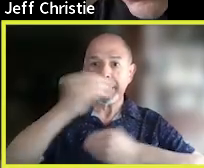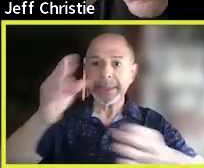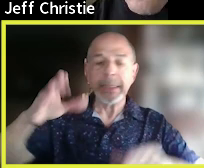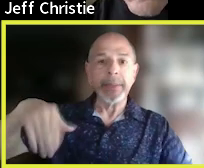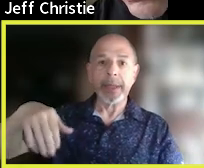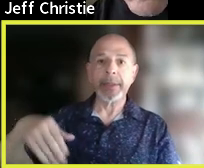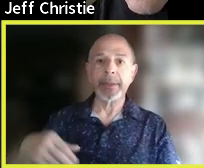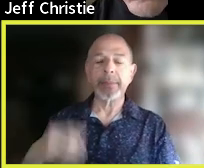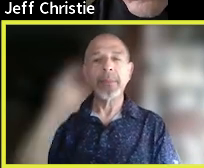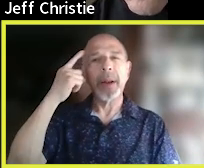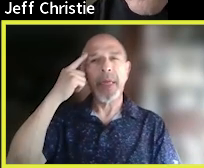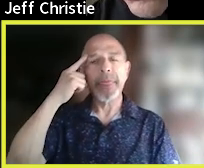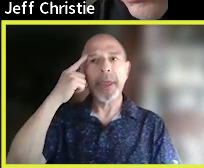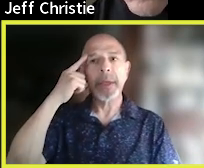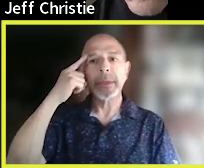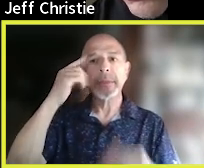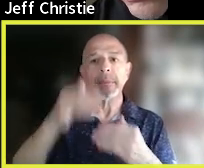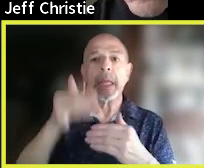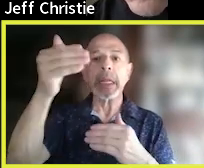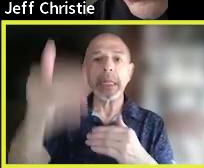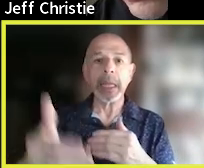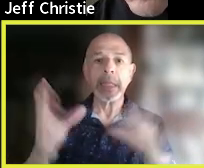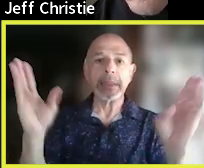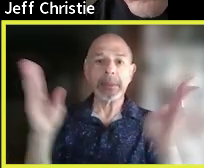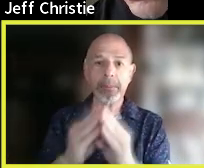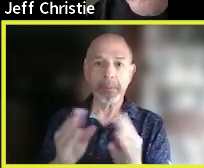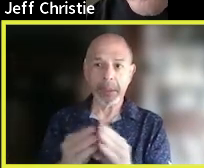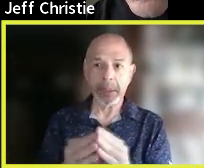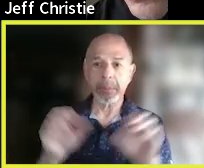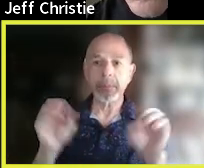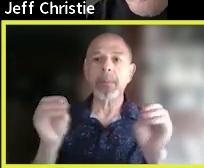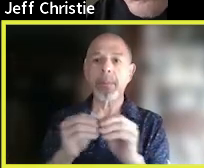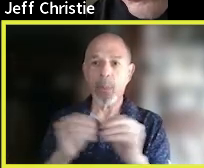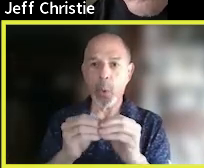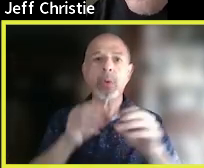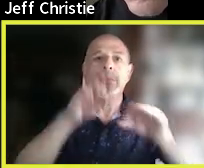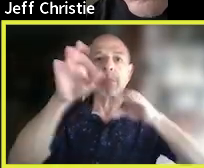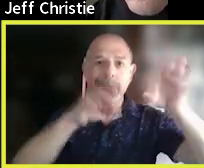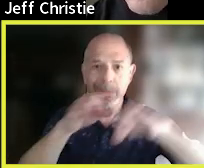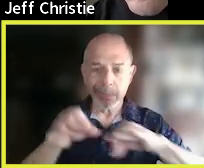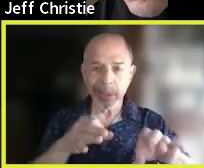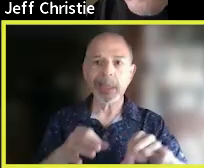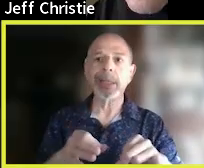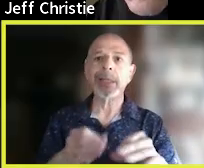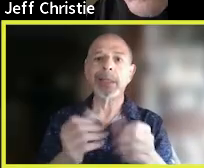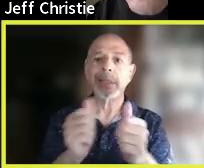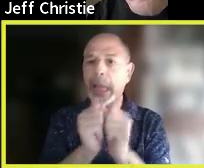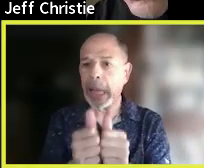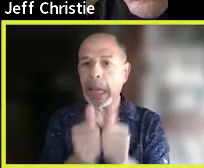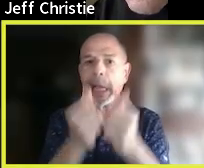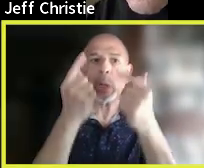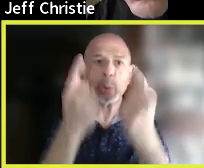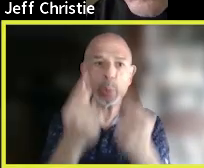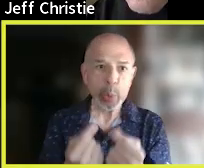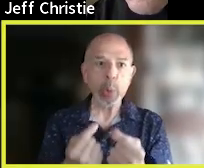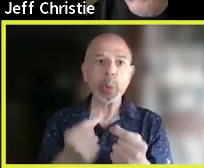next forum, we should be ready to say, here's where we are and here's how you can begin to access services and here's a timeline. So we'll